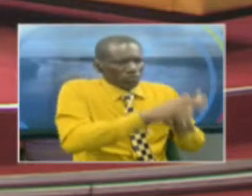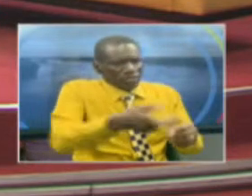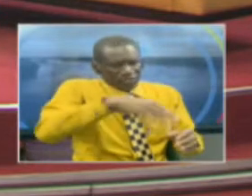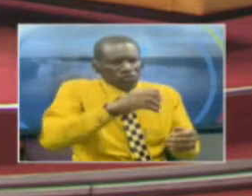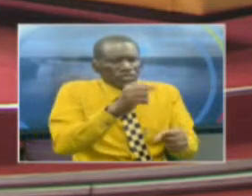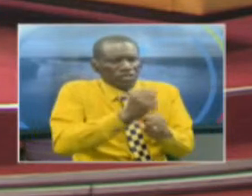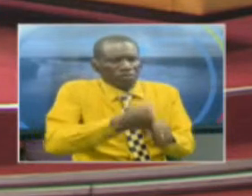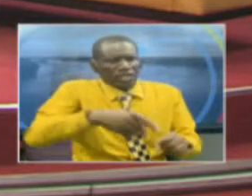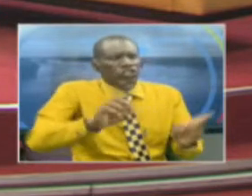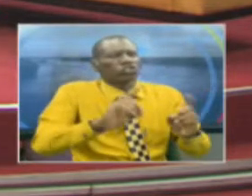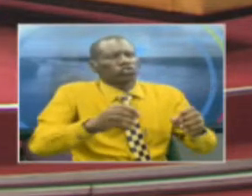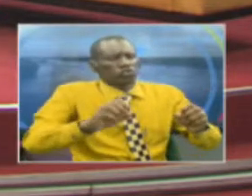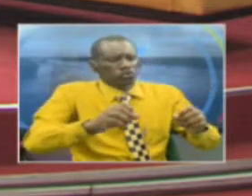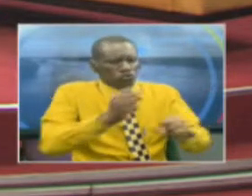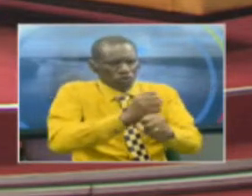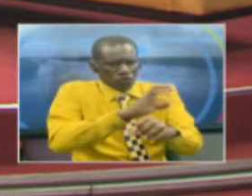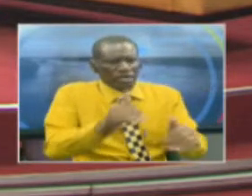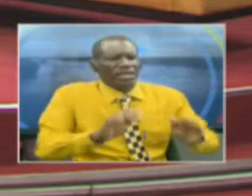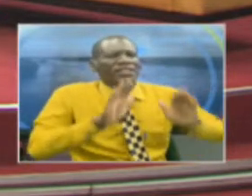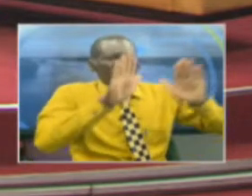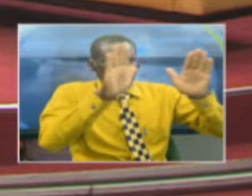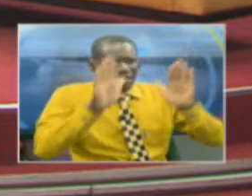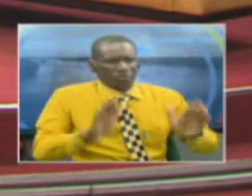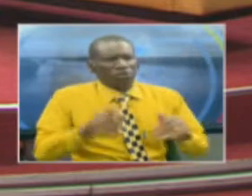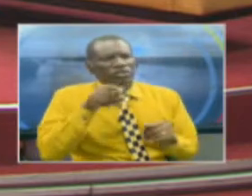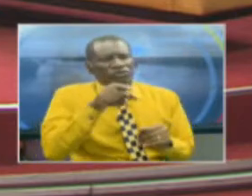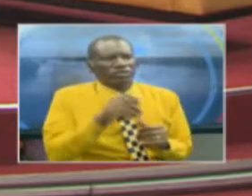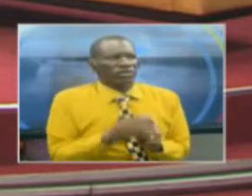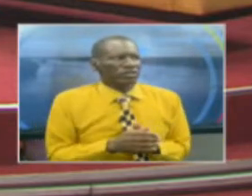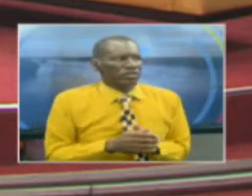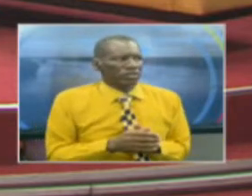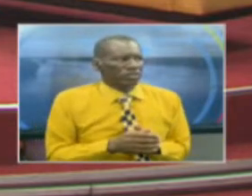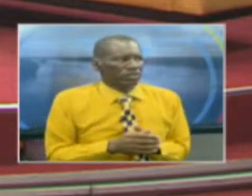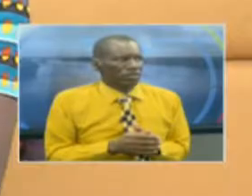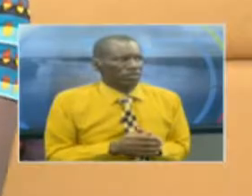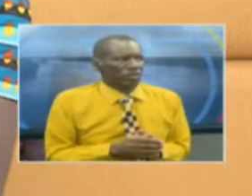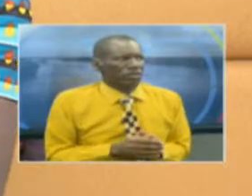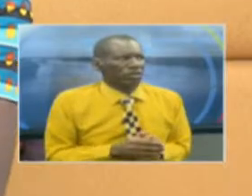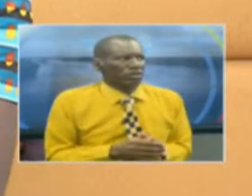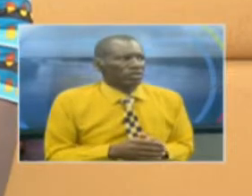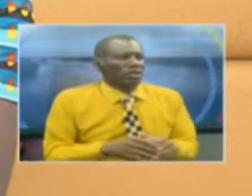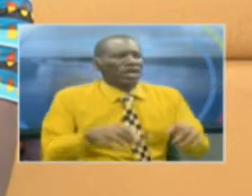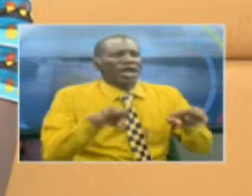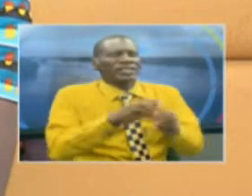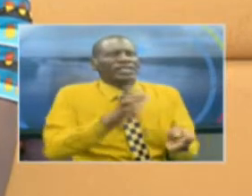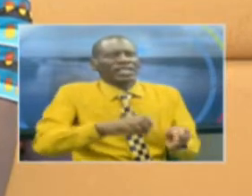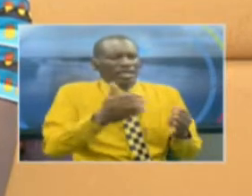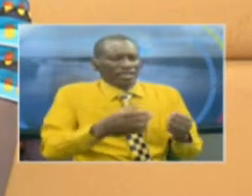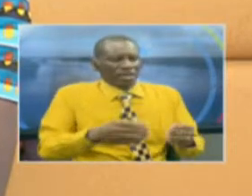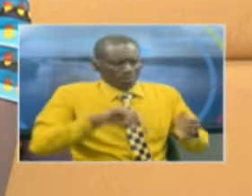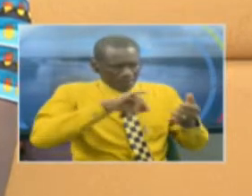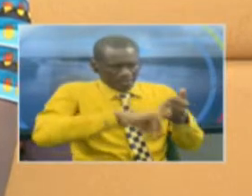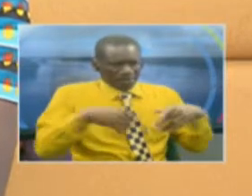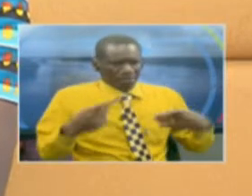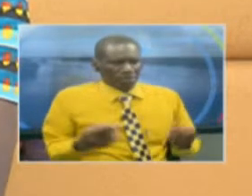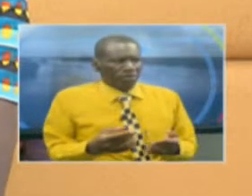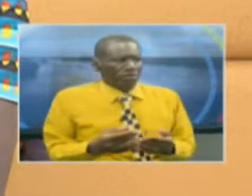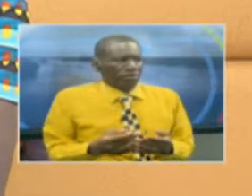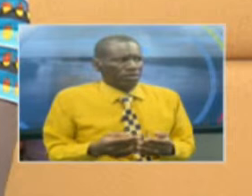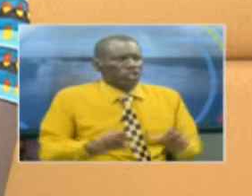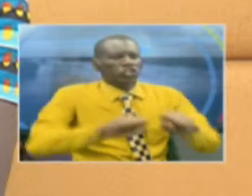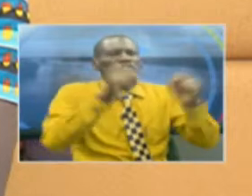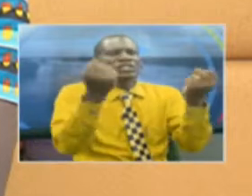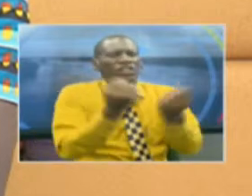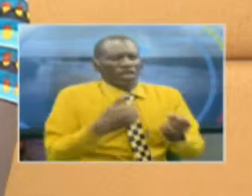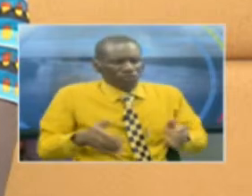about the importance of looking out for this. Just like any other couple, society has a way of looking